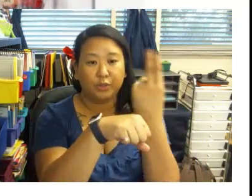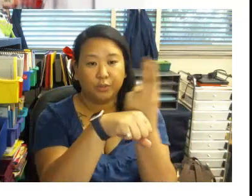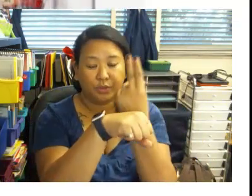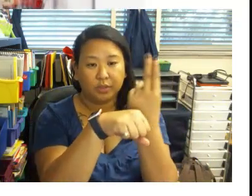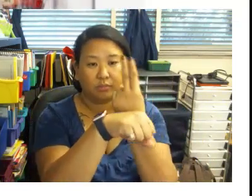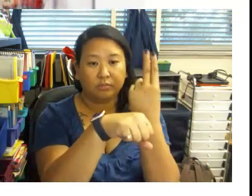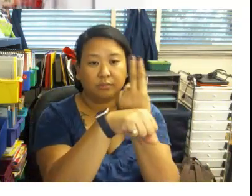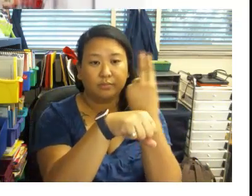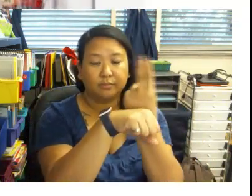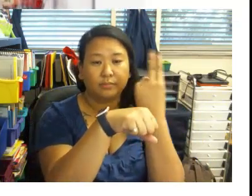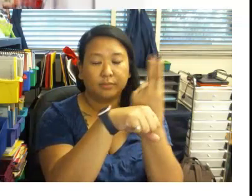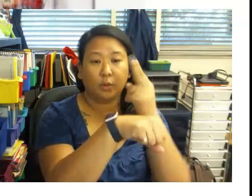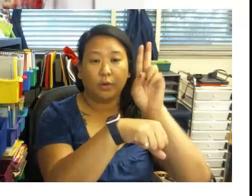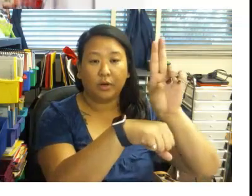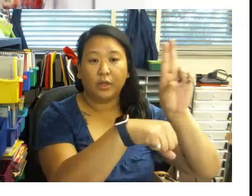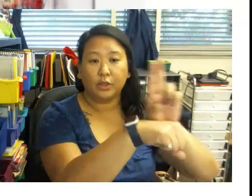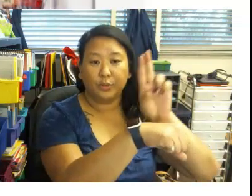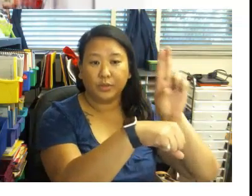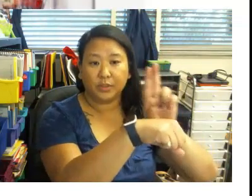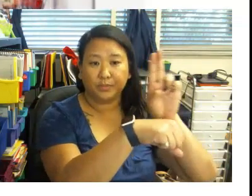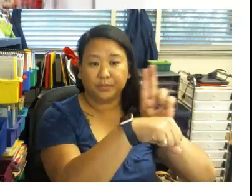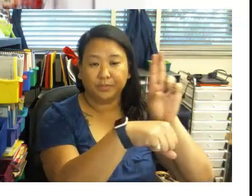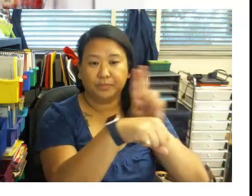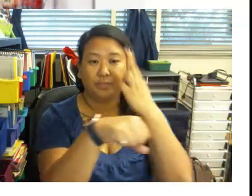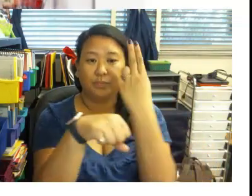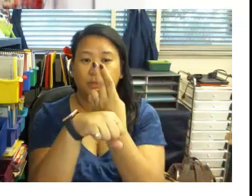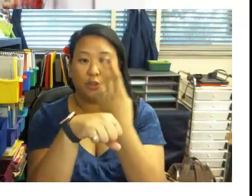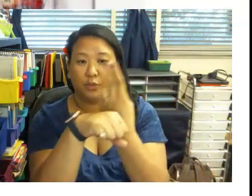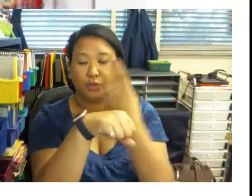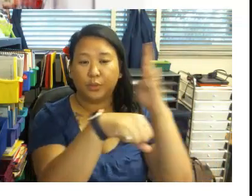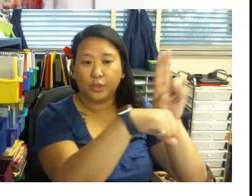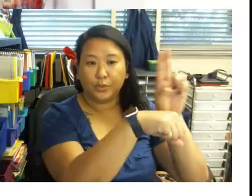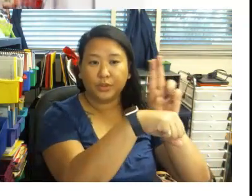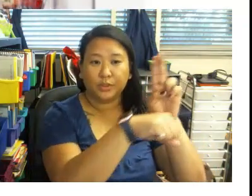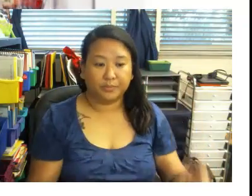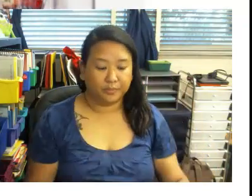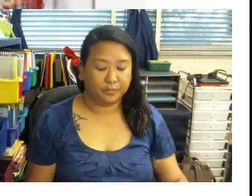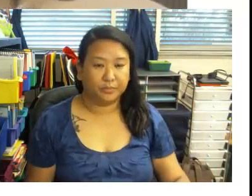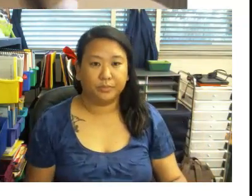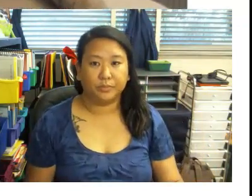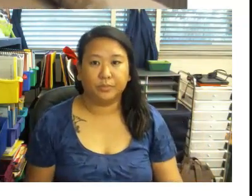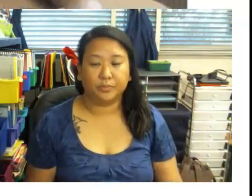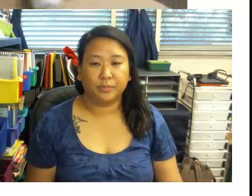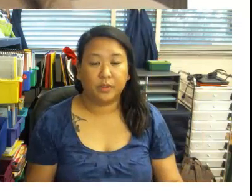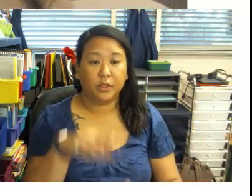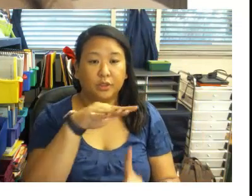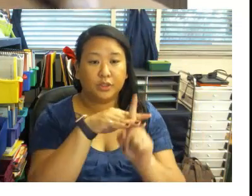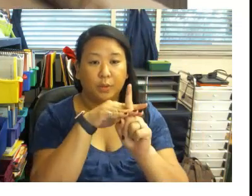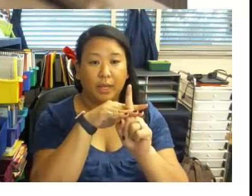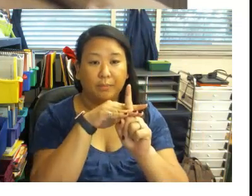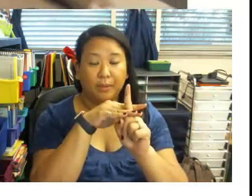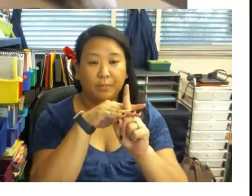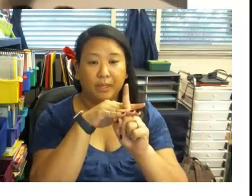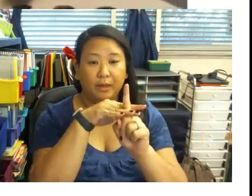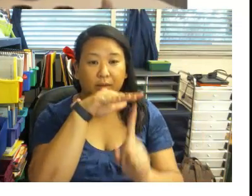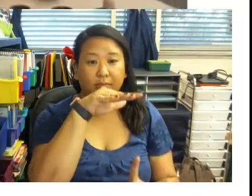To use or use. Use or use. To show